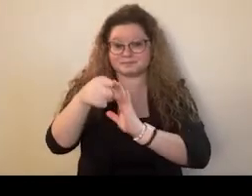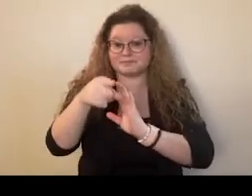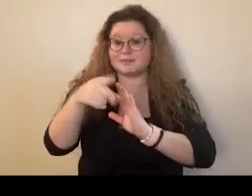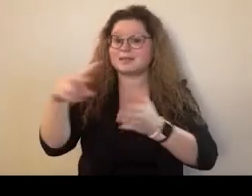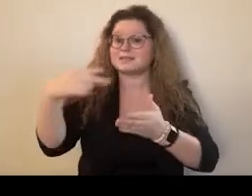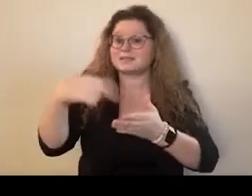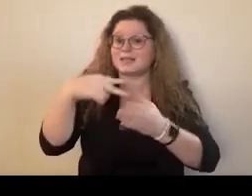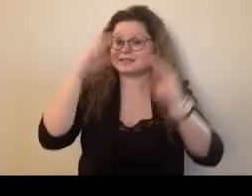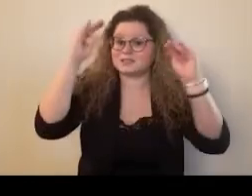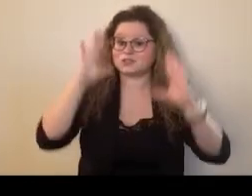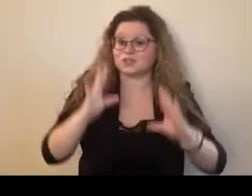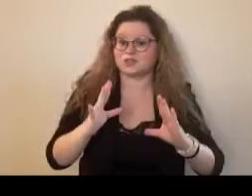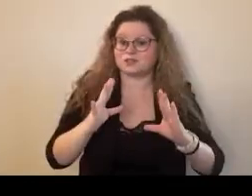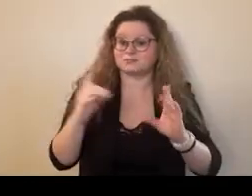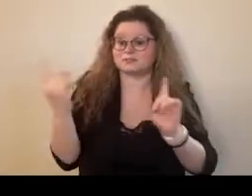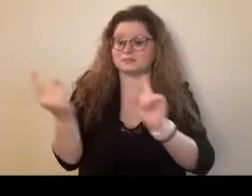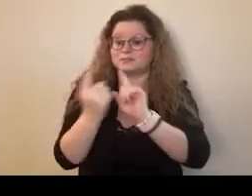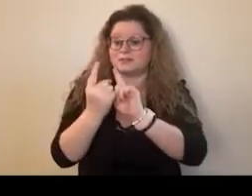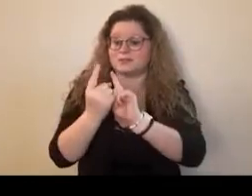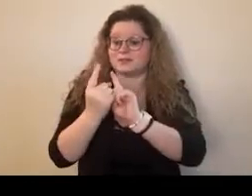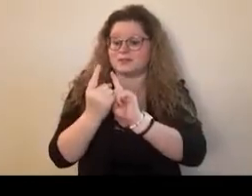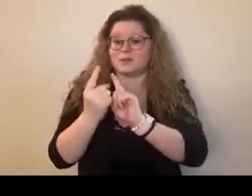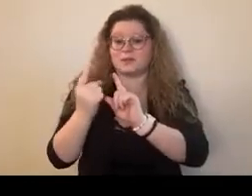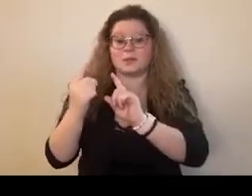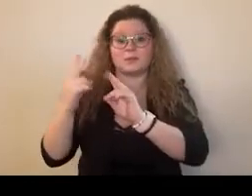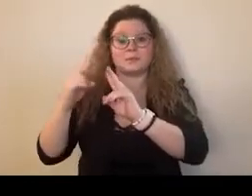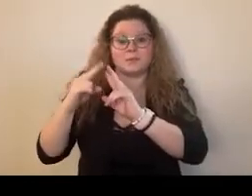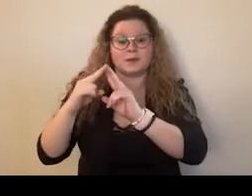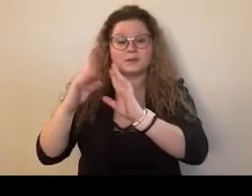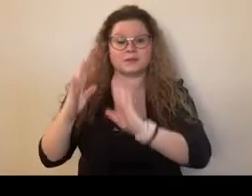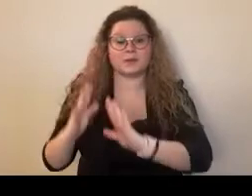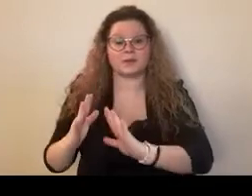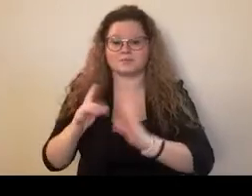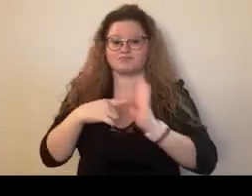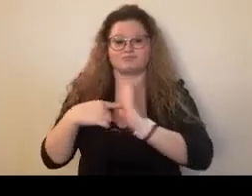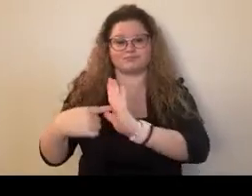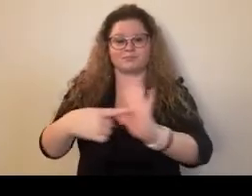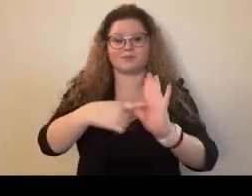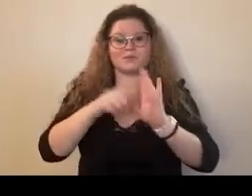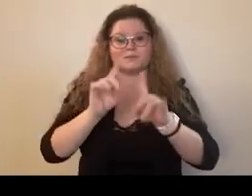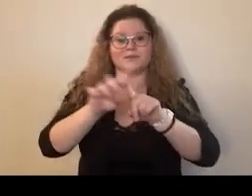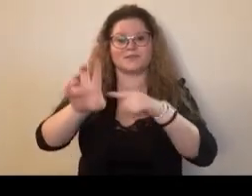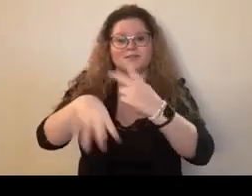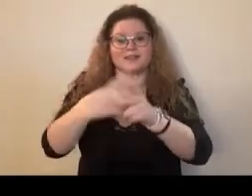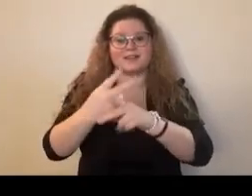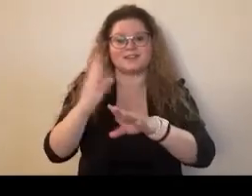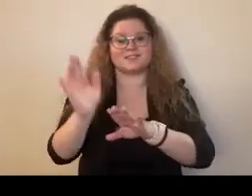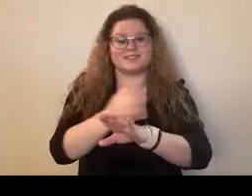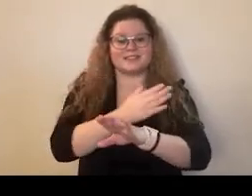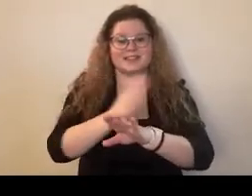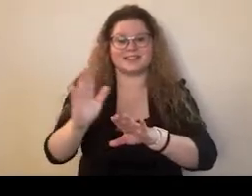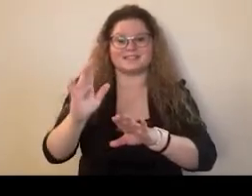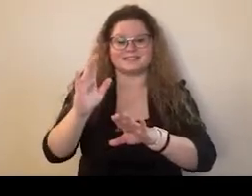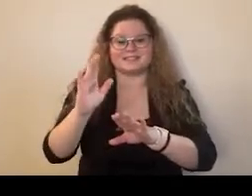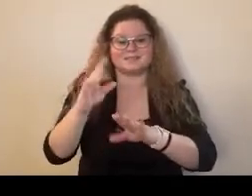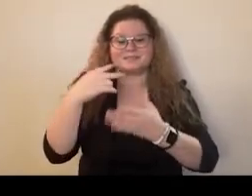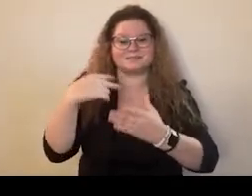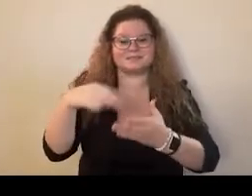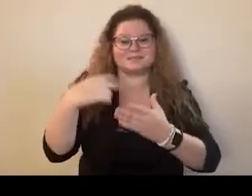his partner as they show a group of people the different routines that are possible to the music that's